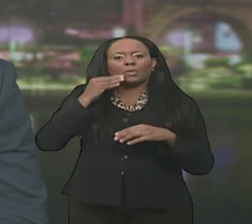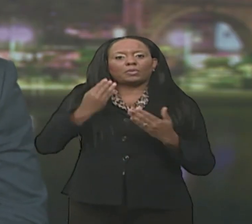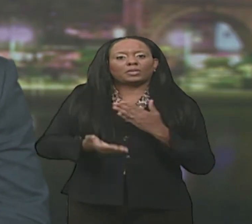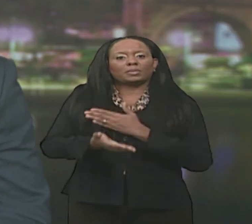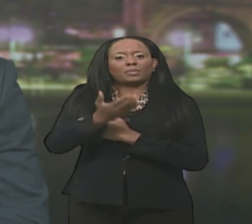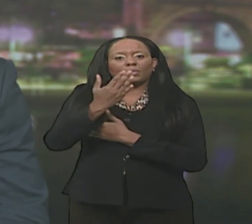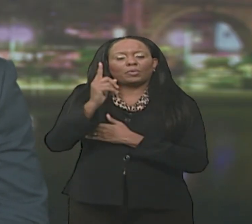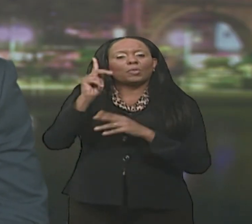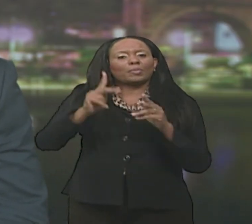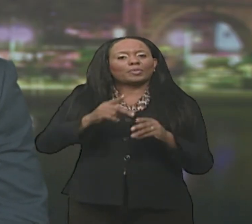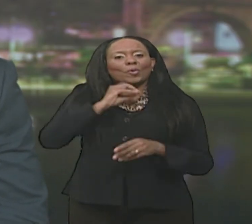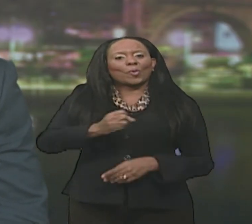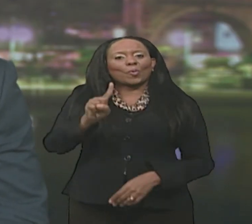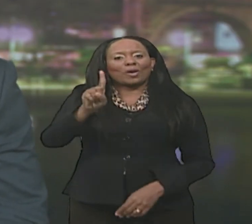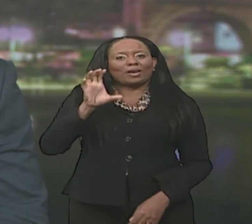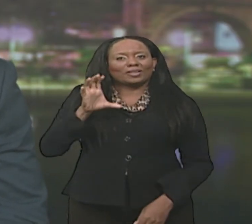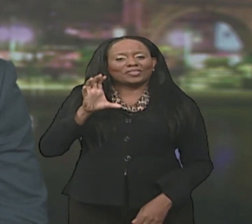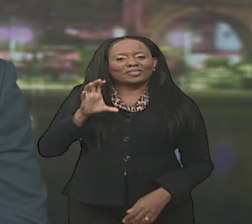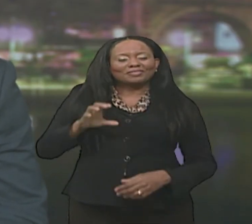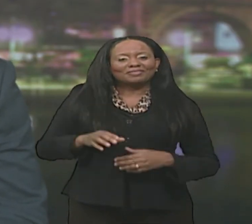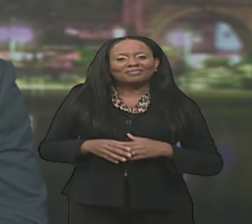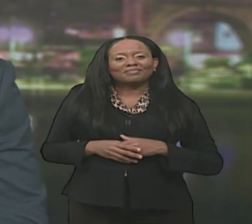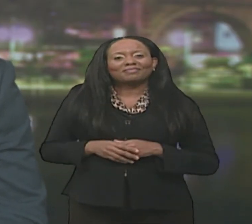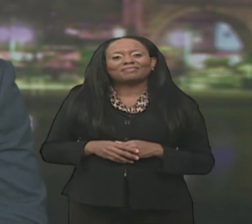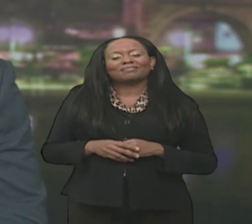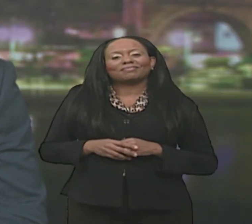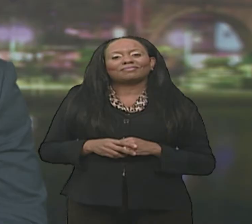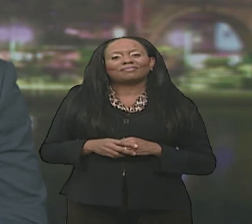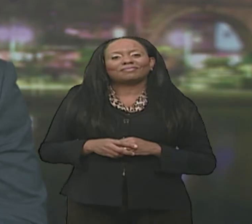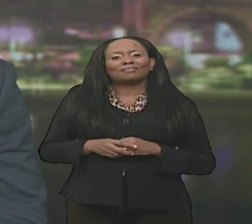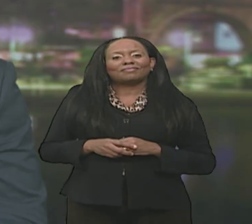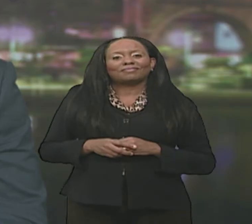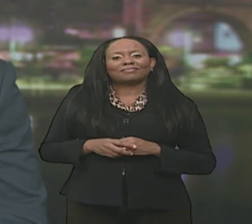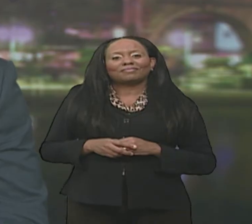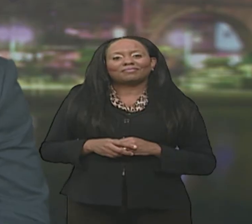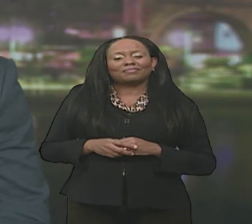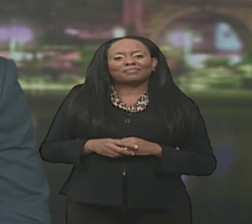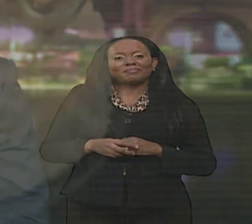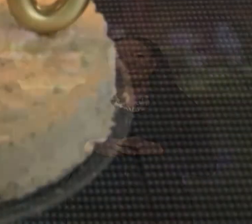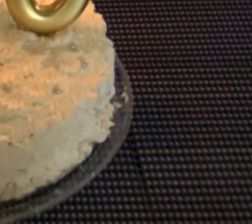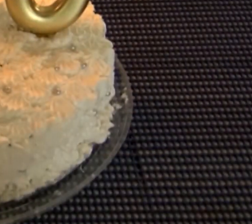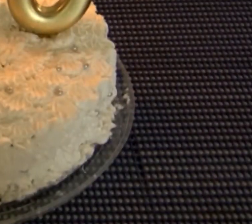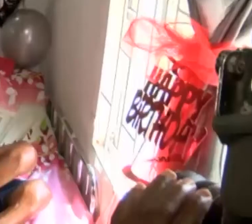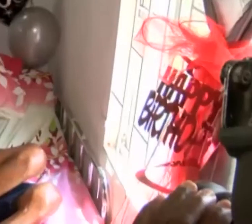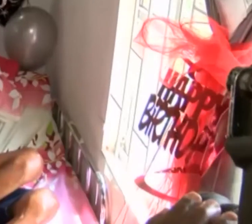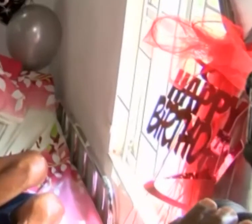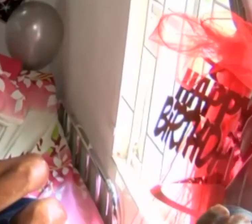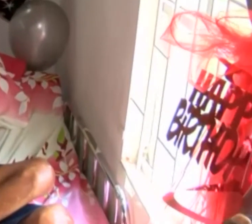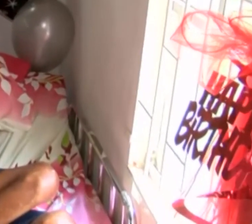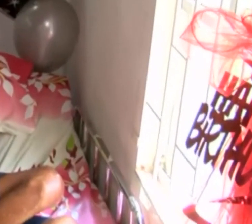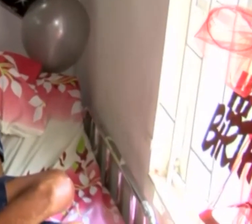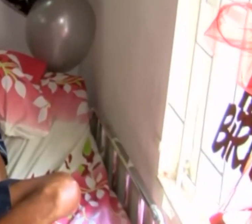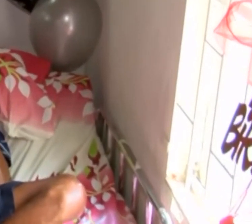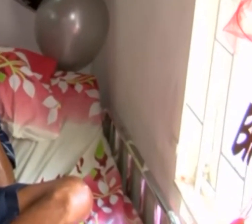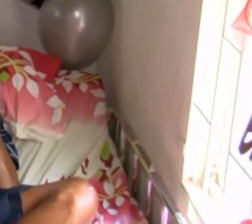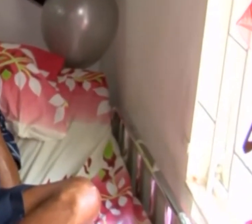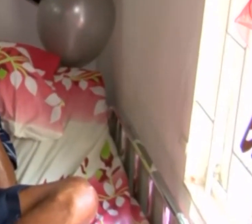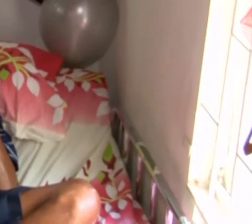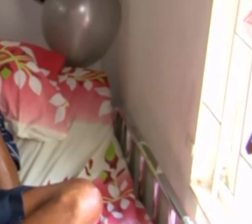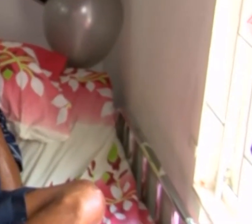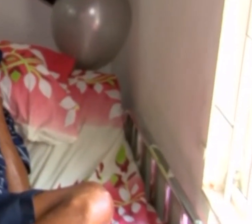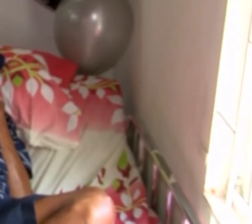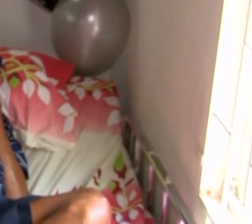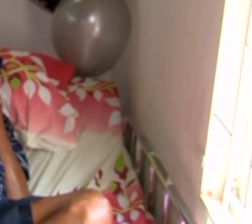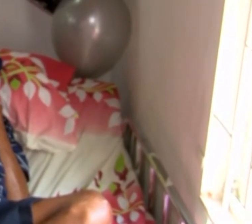morning. That's because one of its residents became Barbados' newest centenarian. George Elcock marked his special day with a